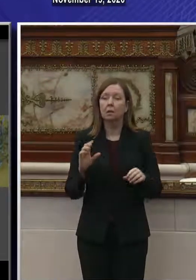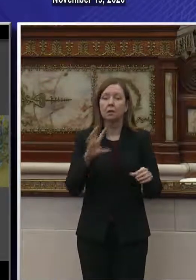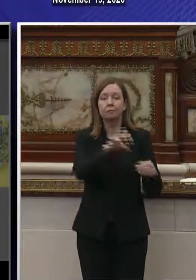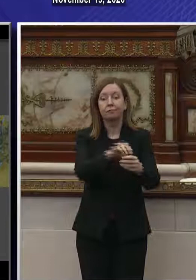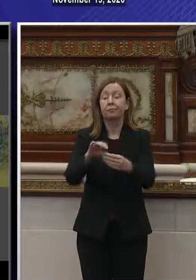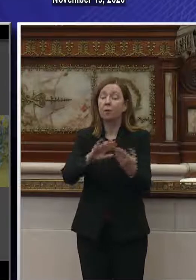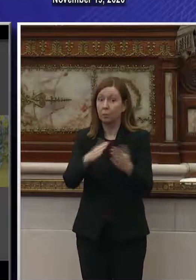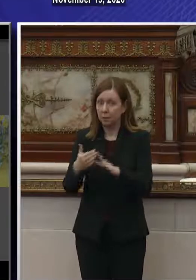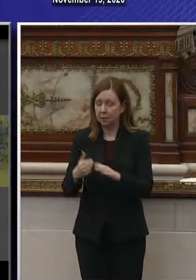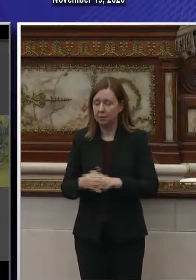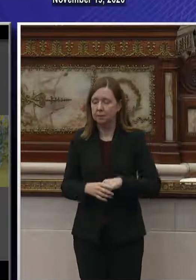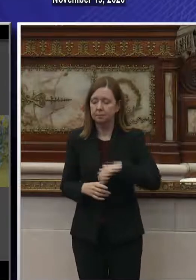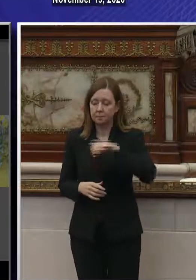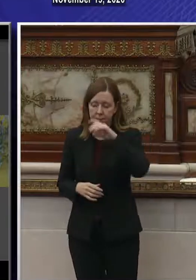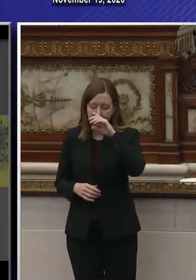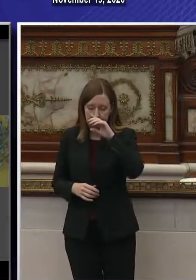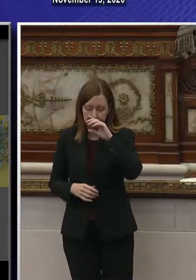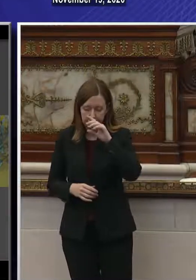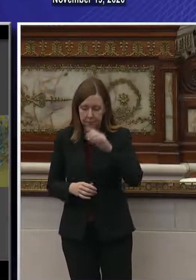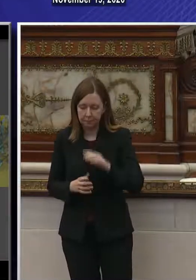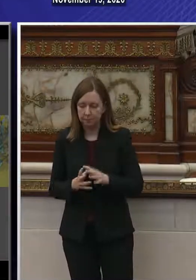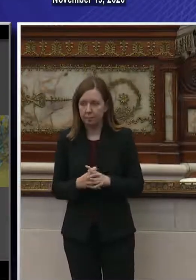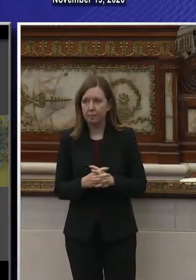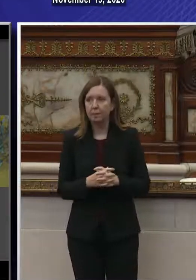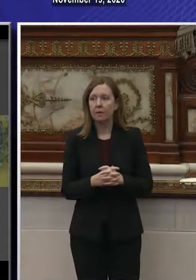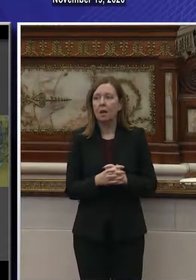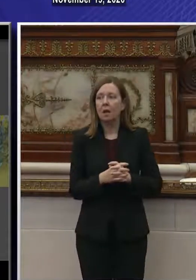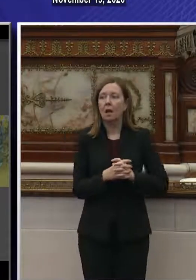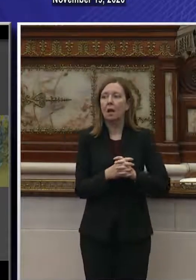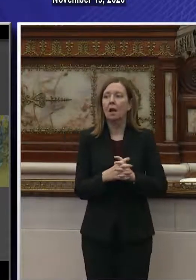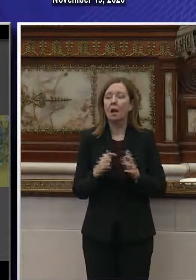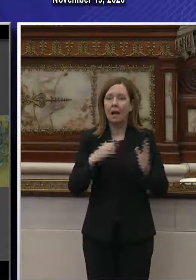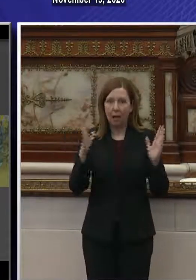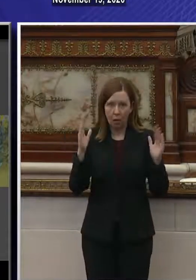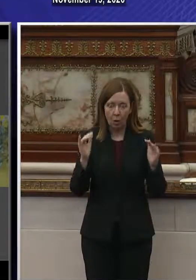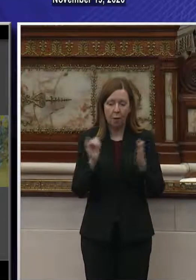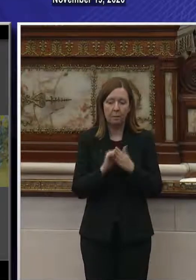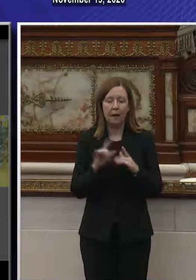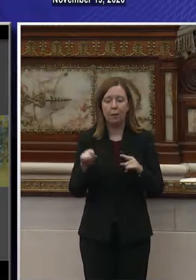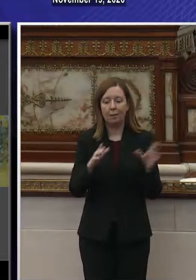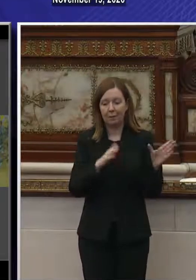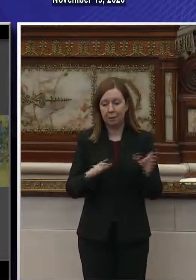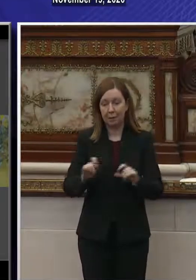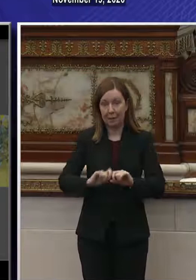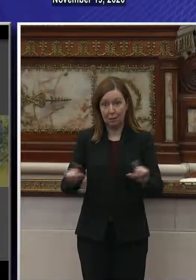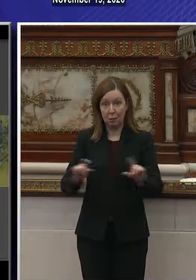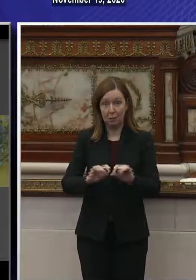communities are at the table as the planning rolls out or the